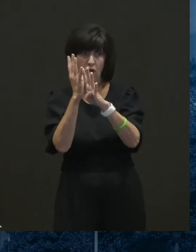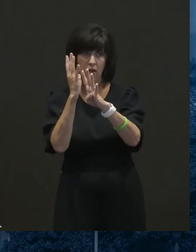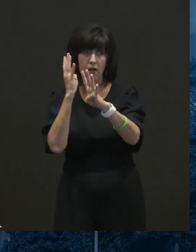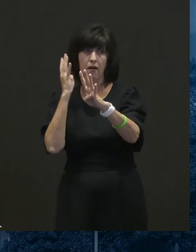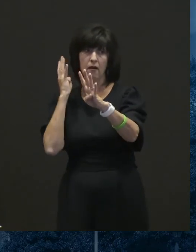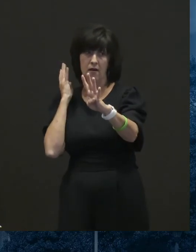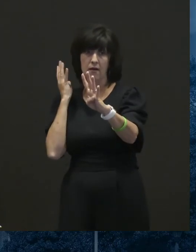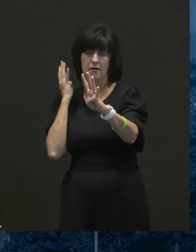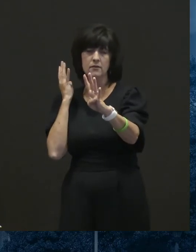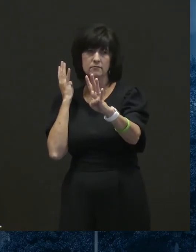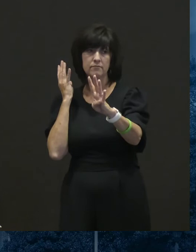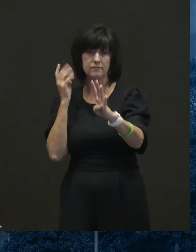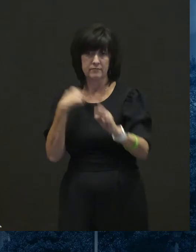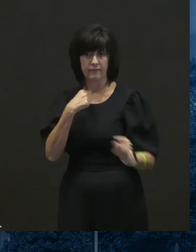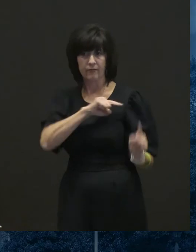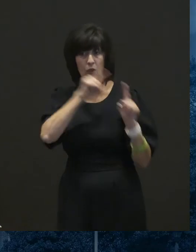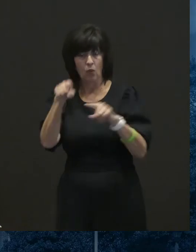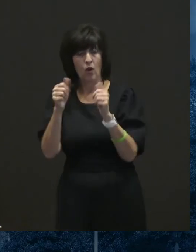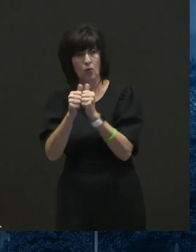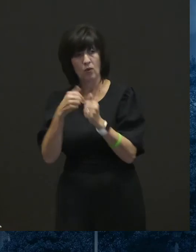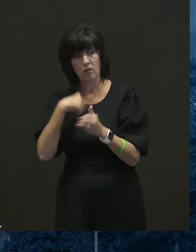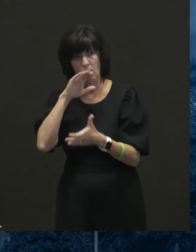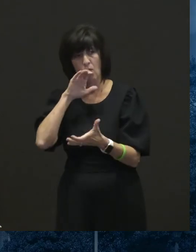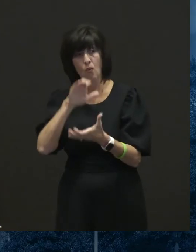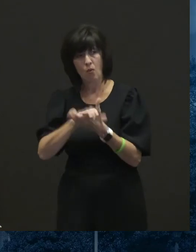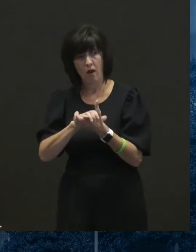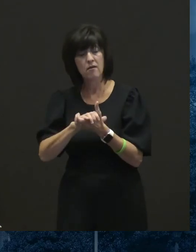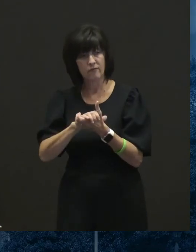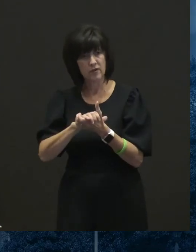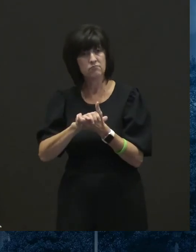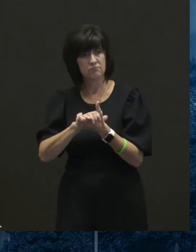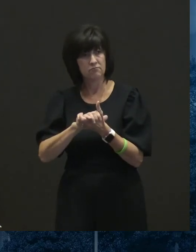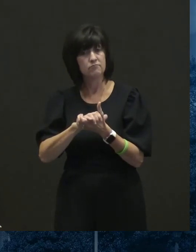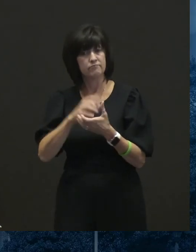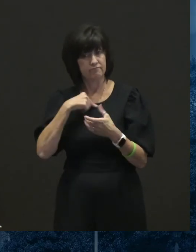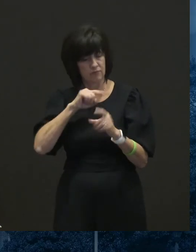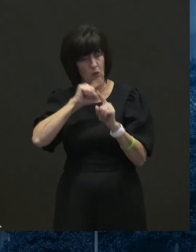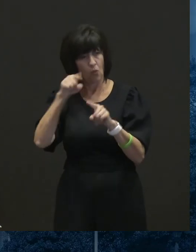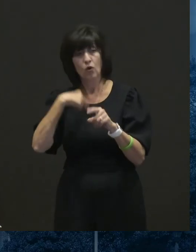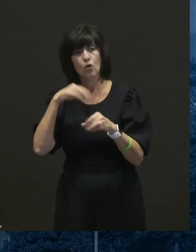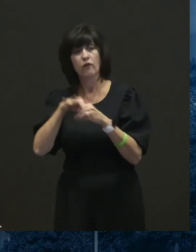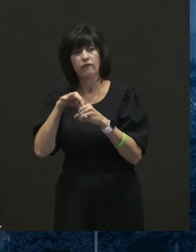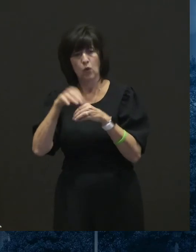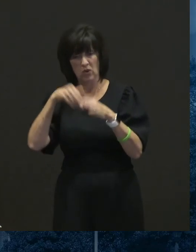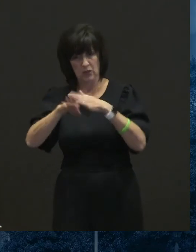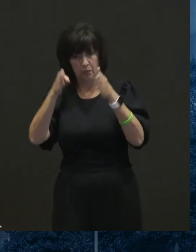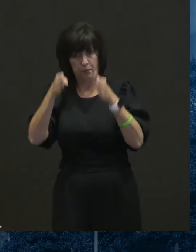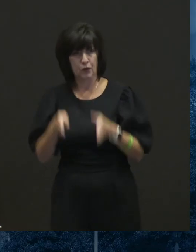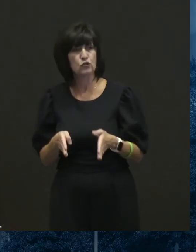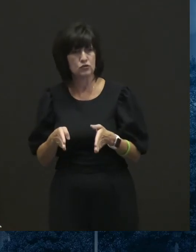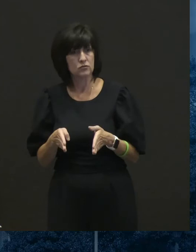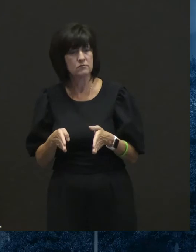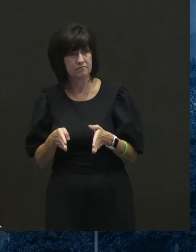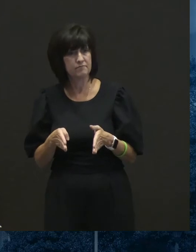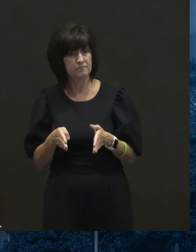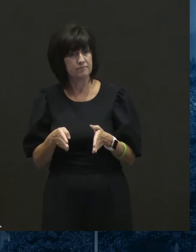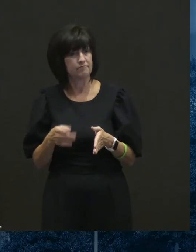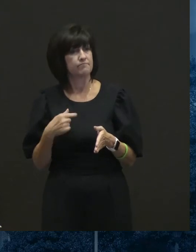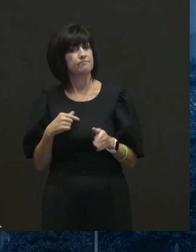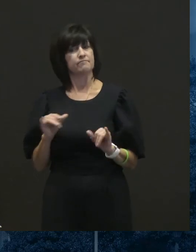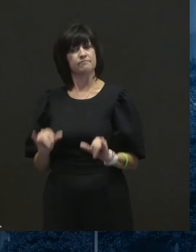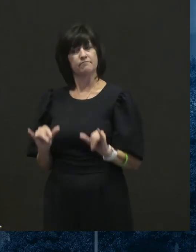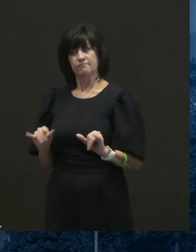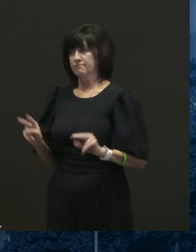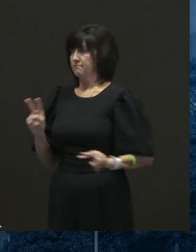I went with my wife, and we voted in person. And so it's not the kind of thing that you really